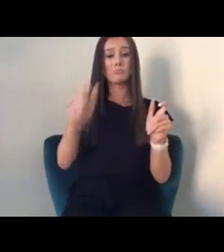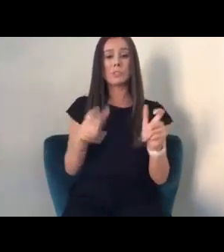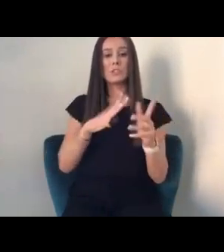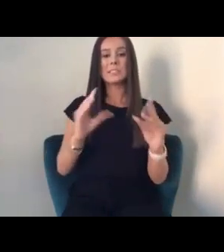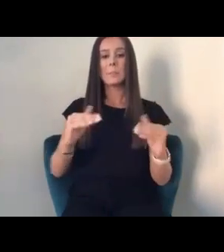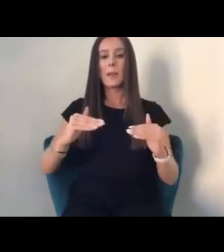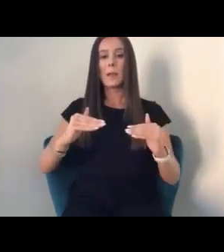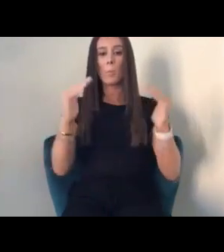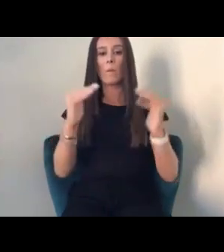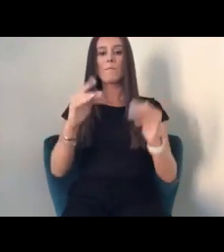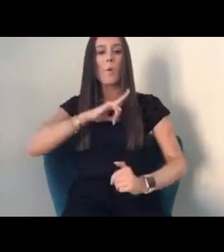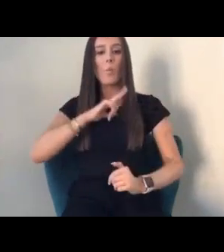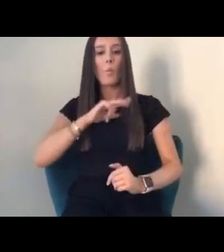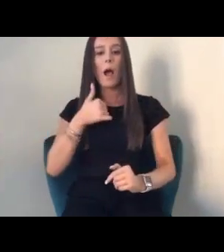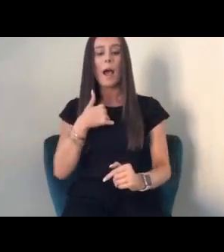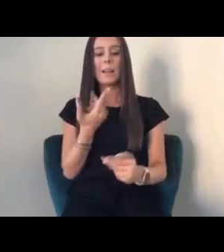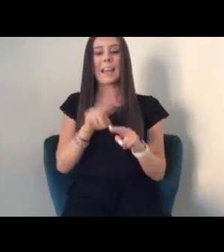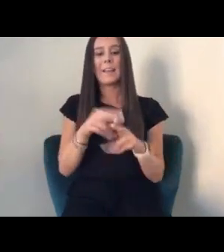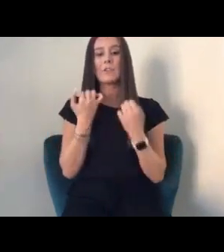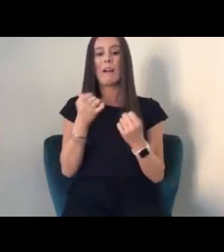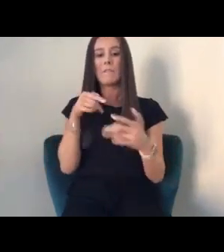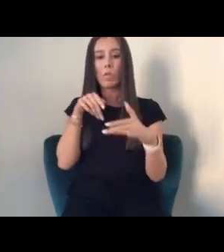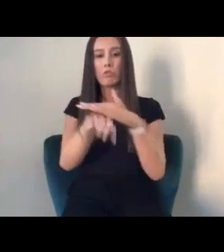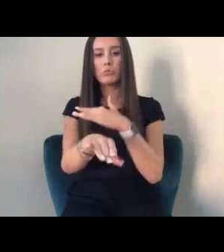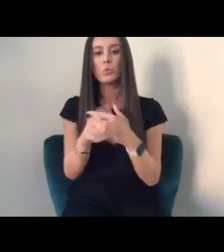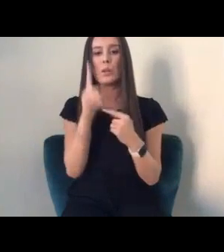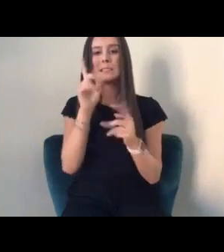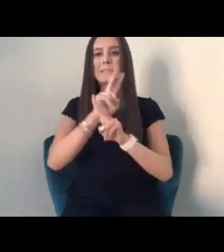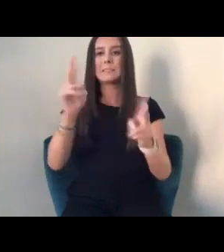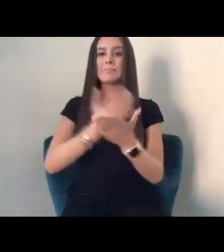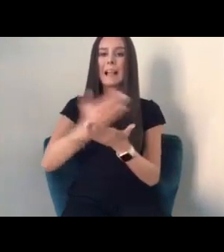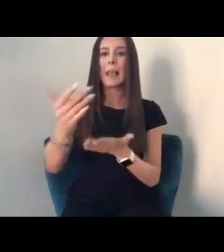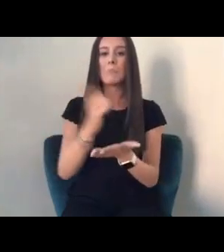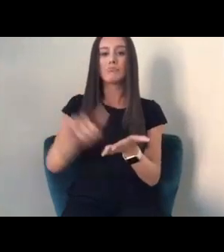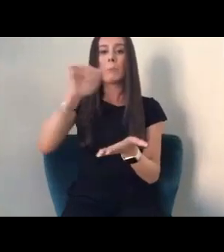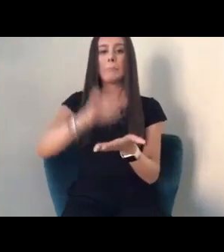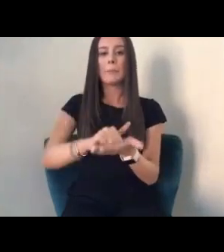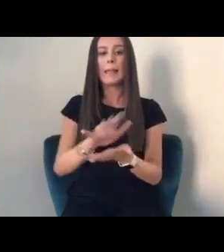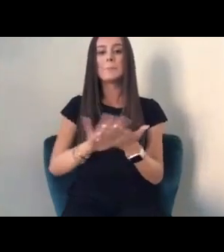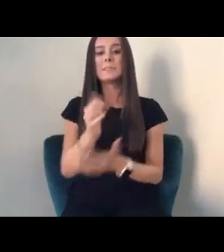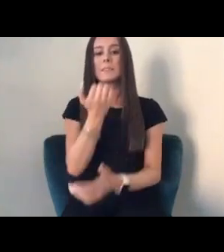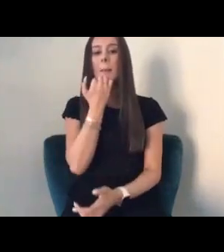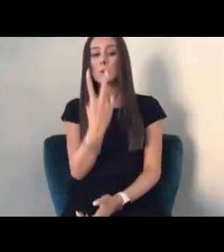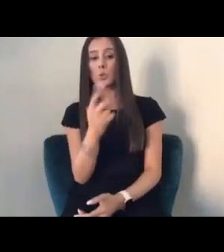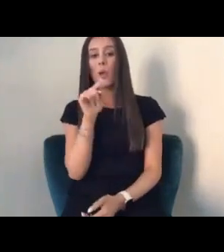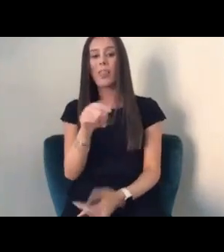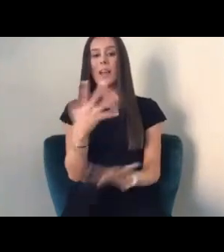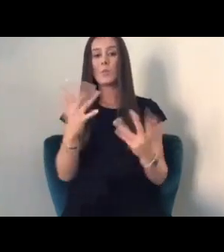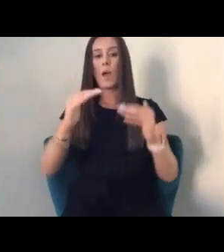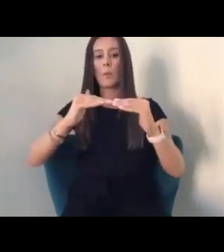This is to improve driver visibility, and it's shown as point number 2 on the image.